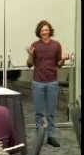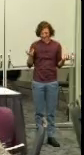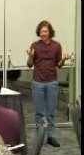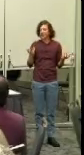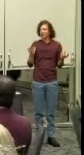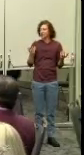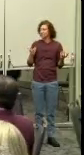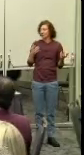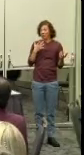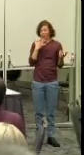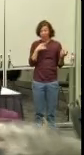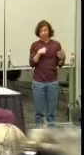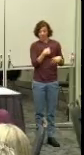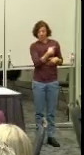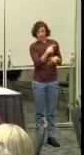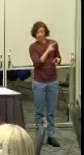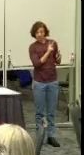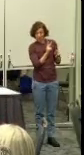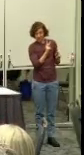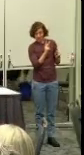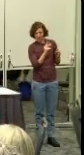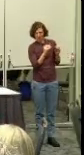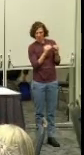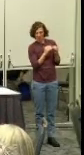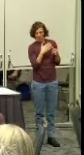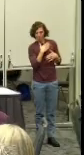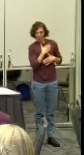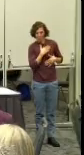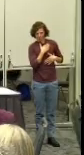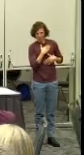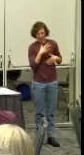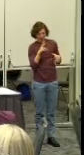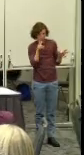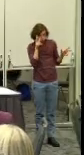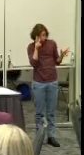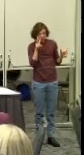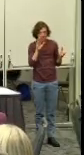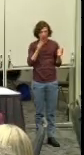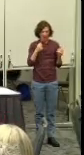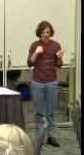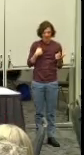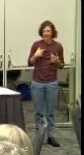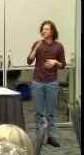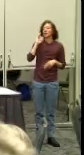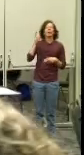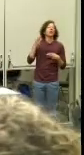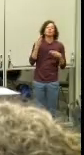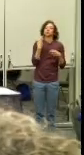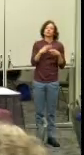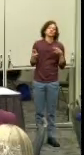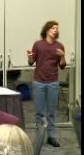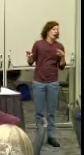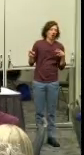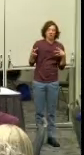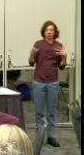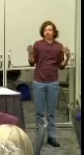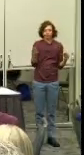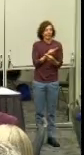are much more entertaining to listen to than I am. So I'm just going to do some quick moderating and then pass it